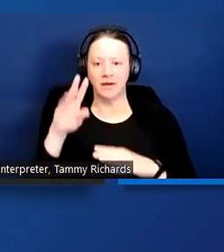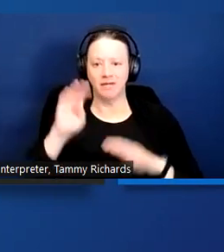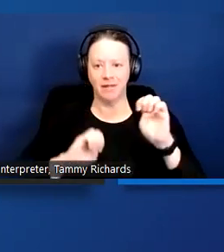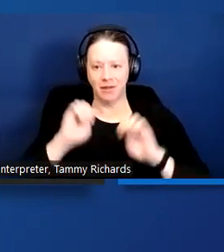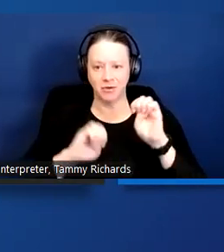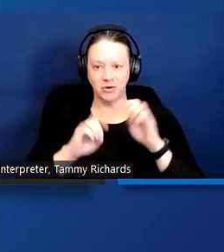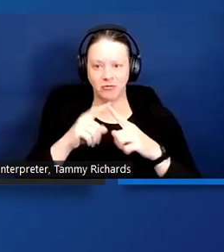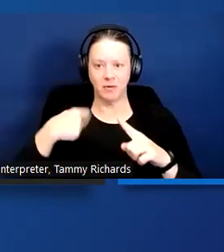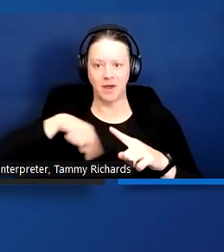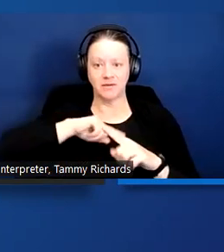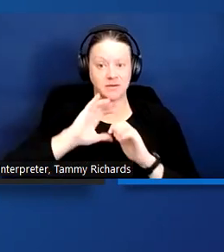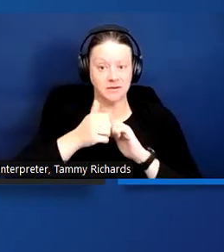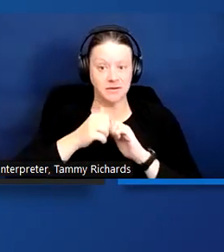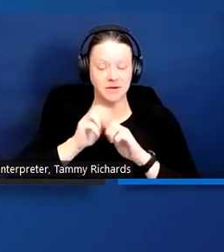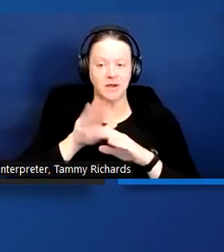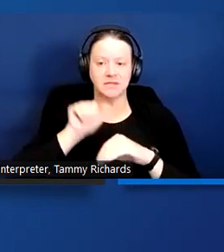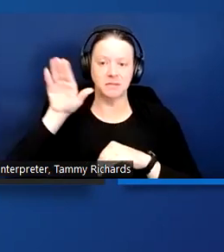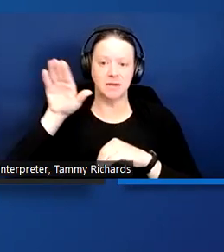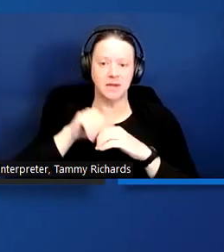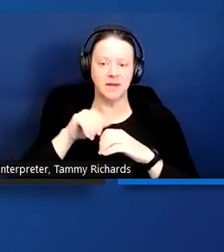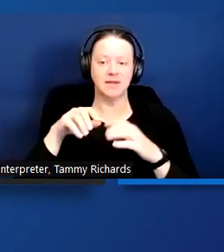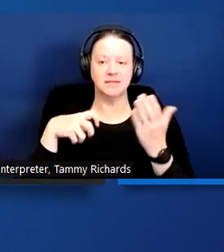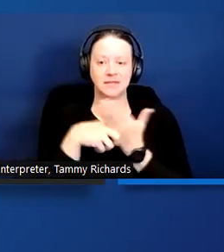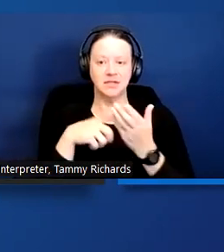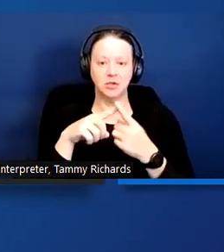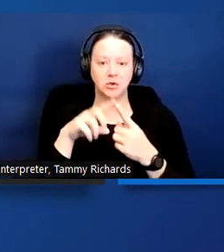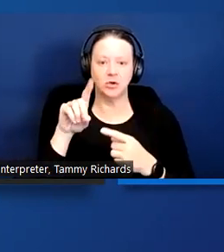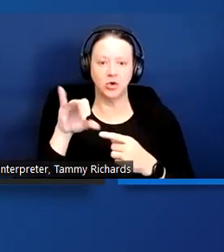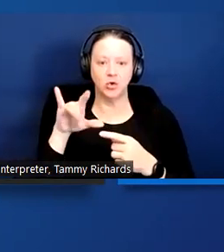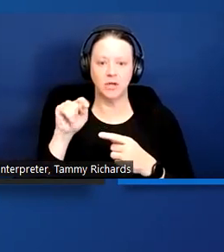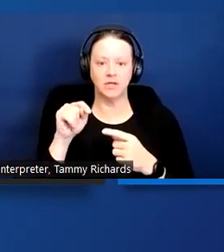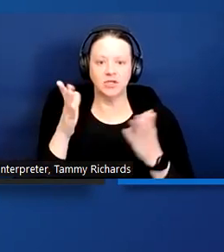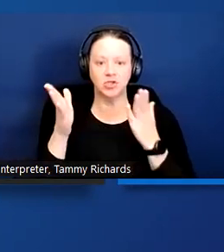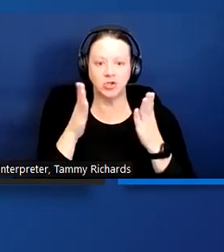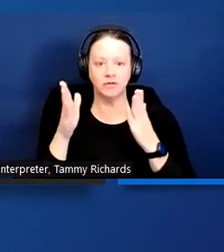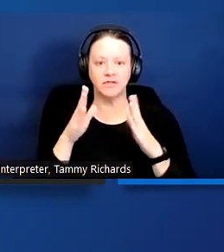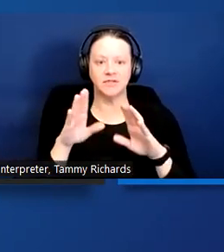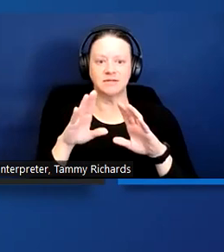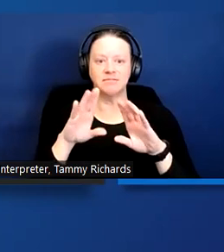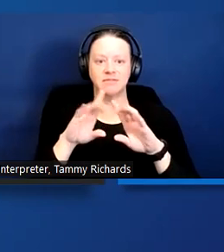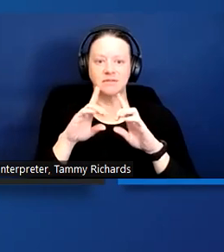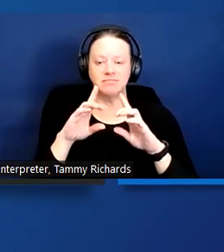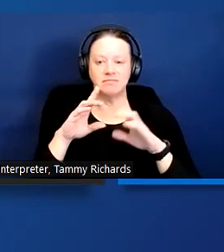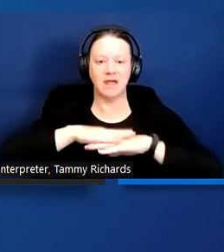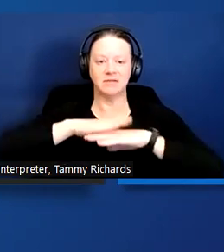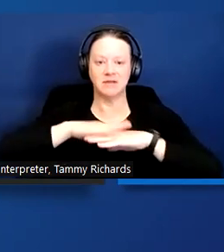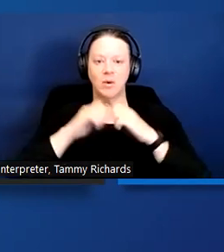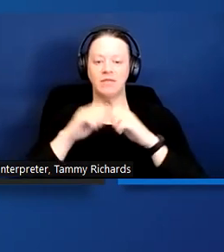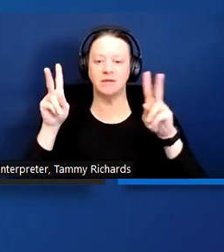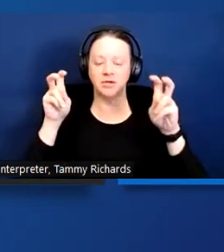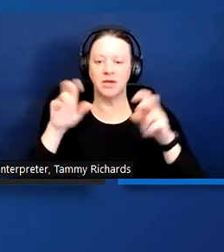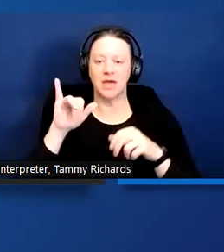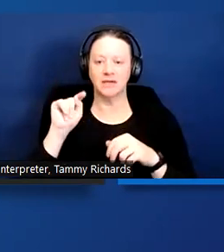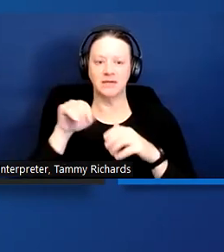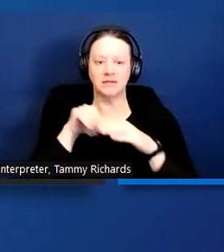evaluation from us by submitting a ticket to the Do It Service Desk with the subject IT accessibility request. You can also contact me directly if you need